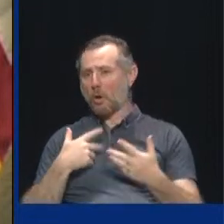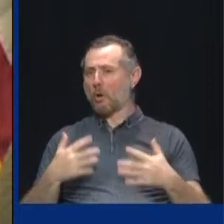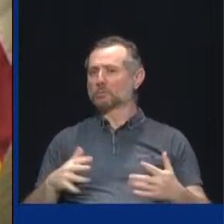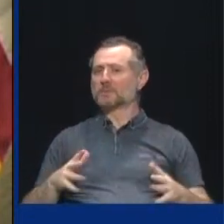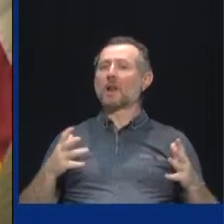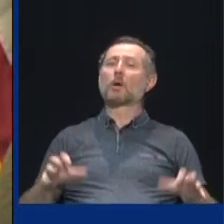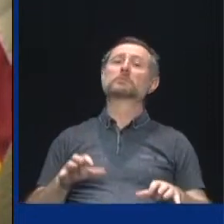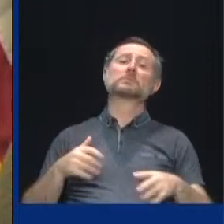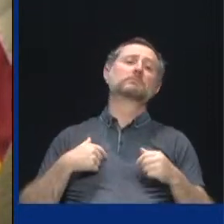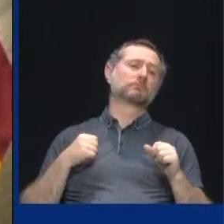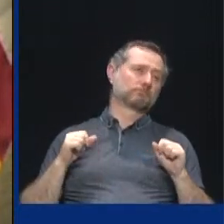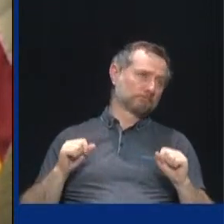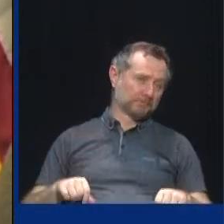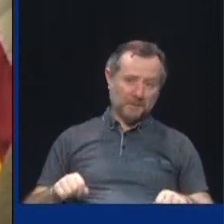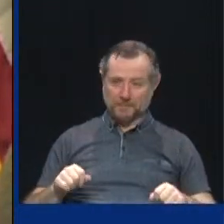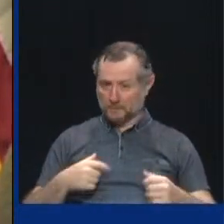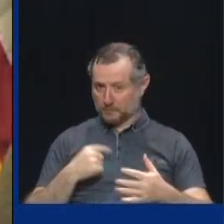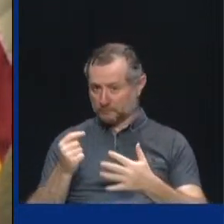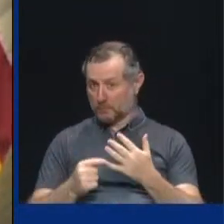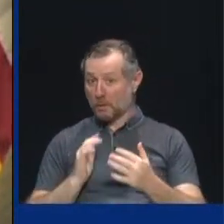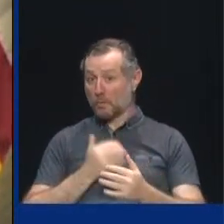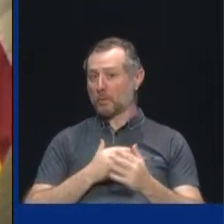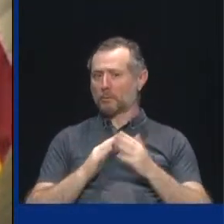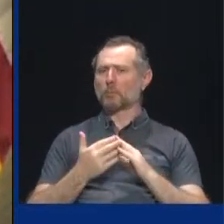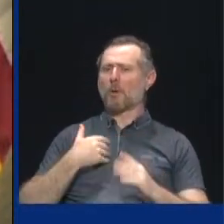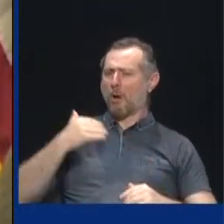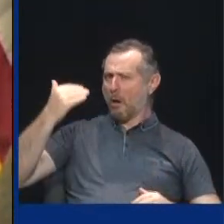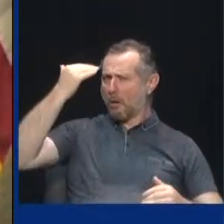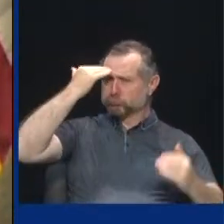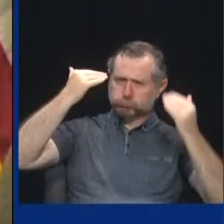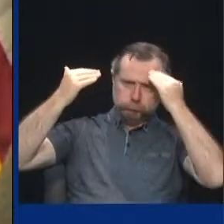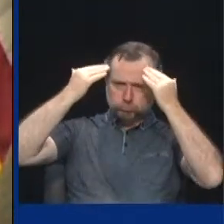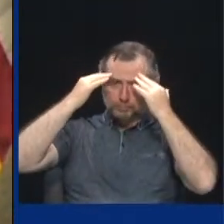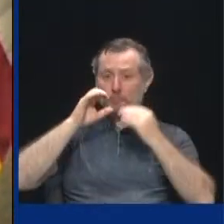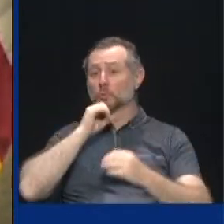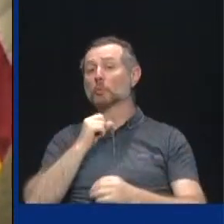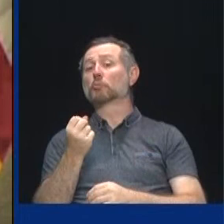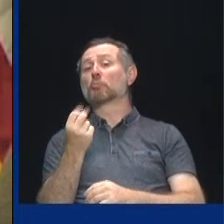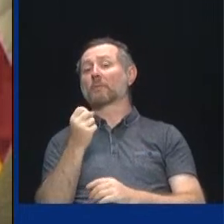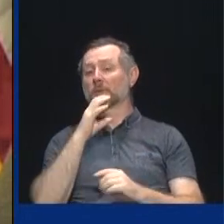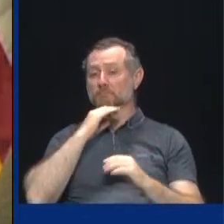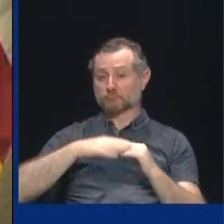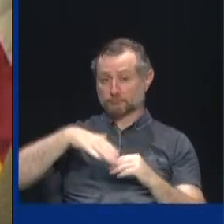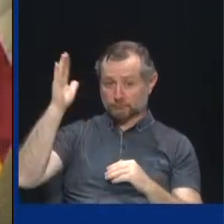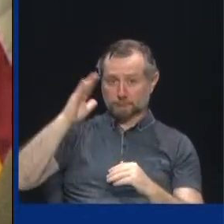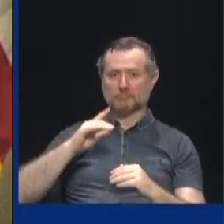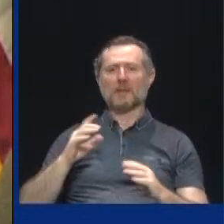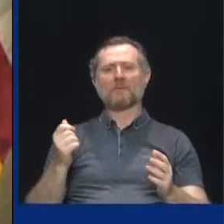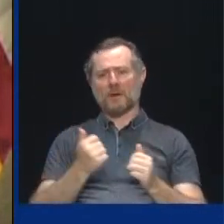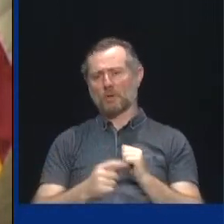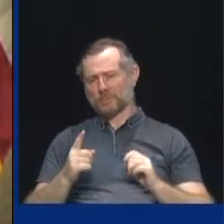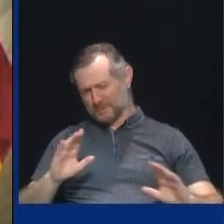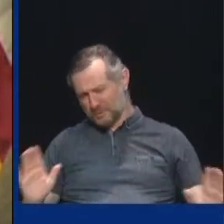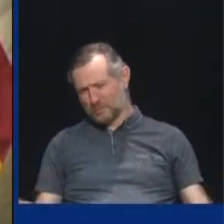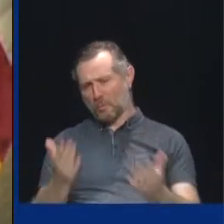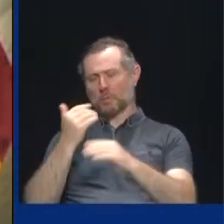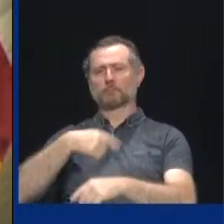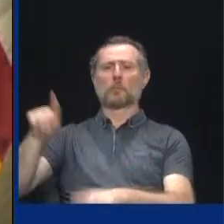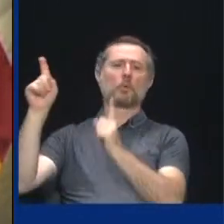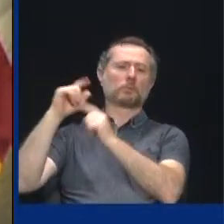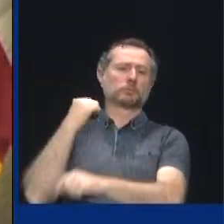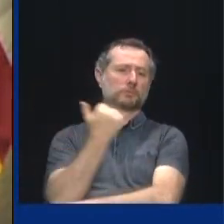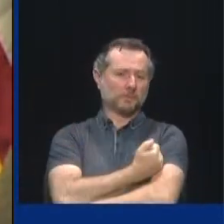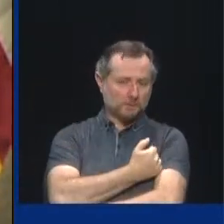our communities know that everyone 12 years of age and older should get the vaccine.